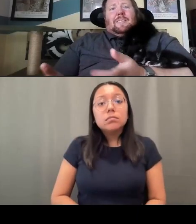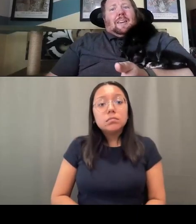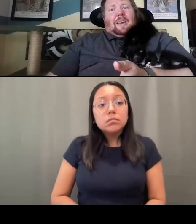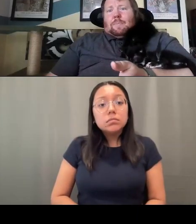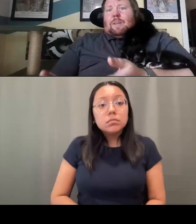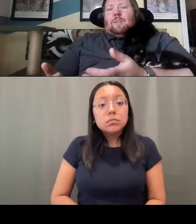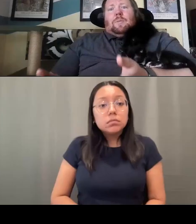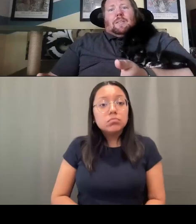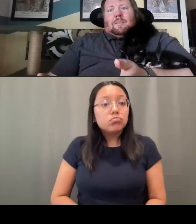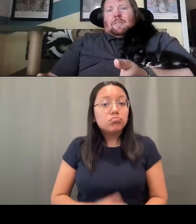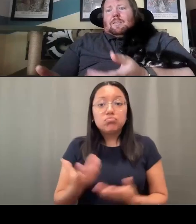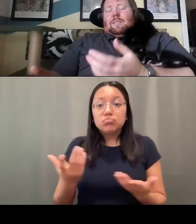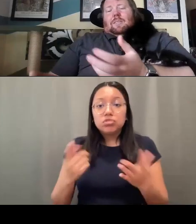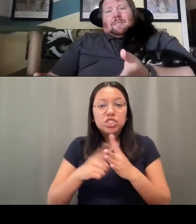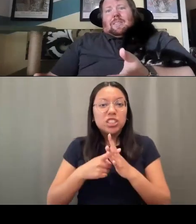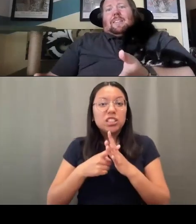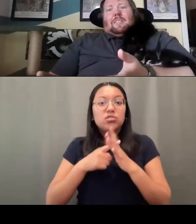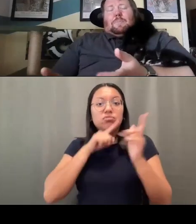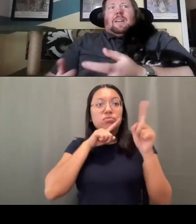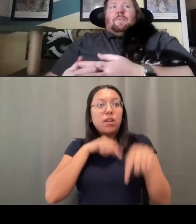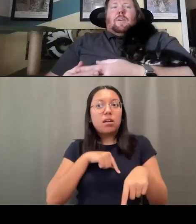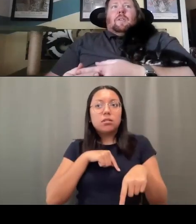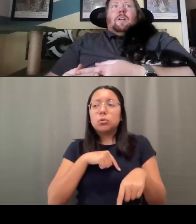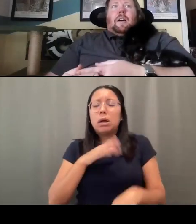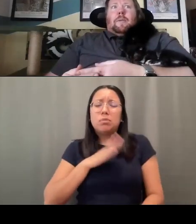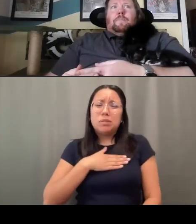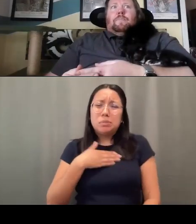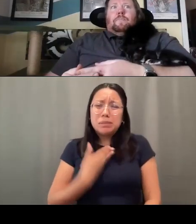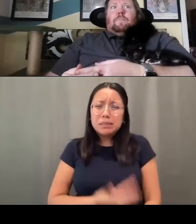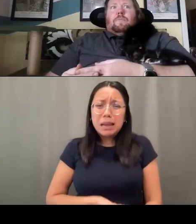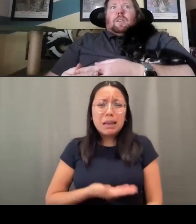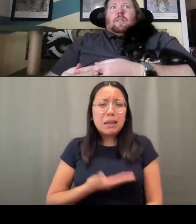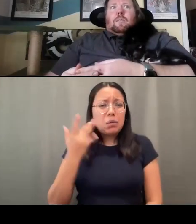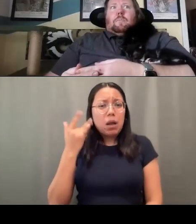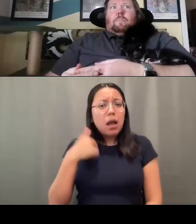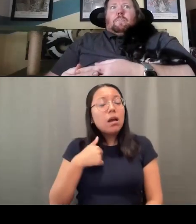upset because I care about you and Right. that looks painful.